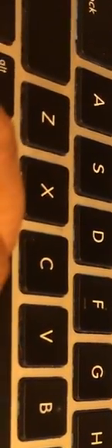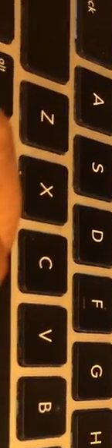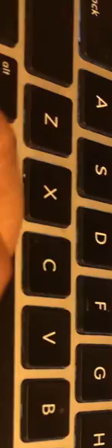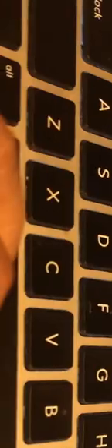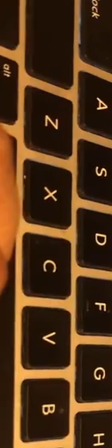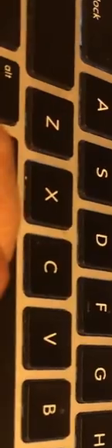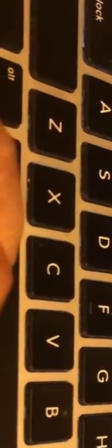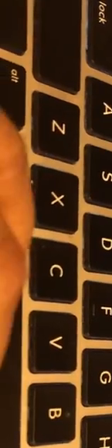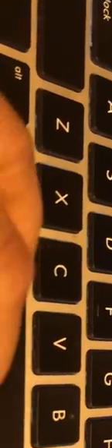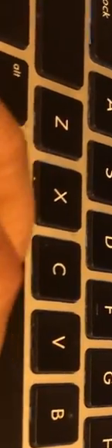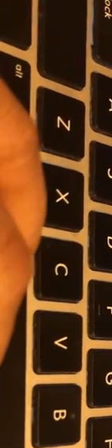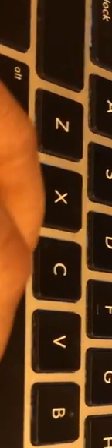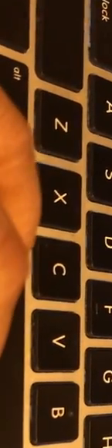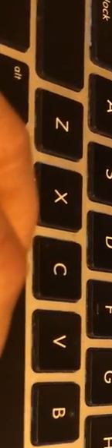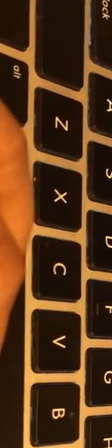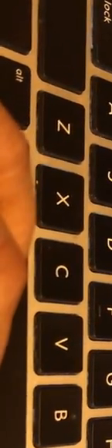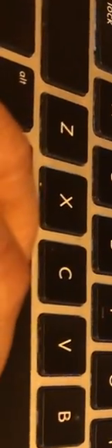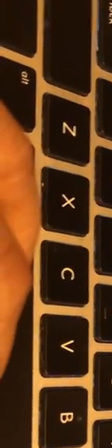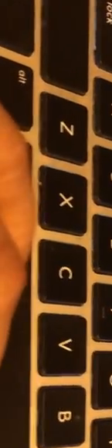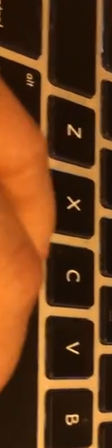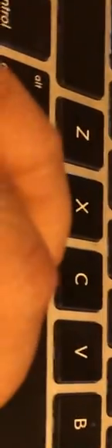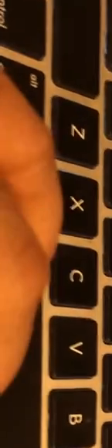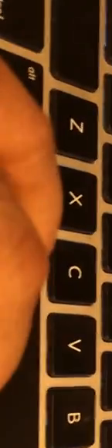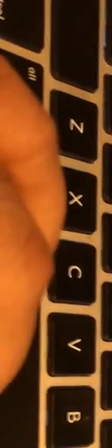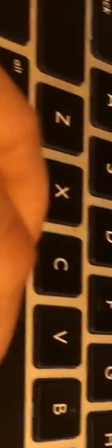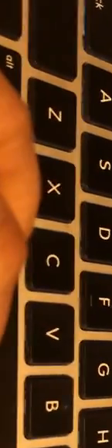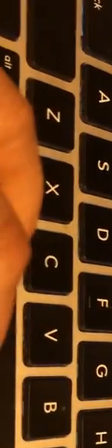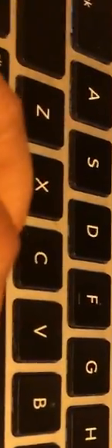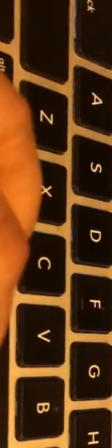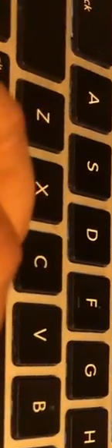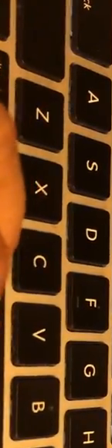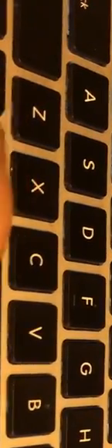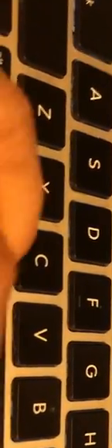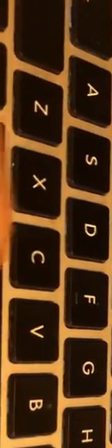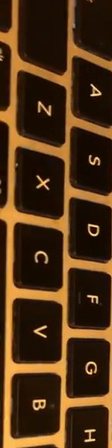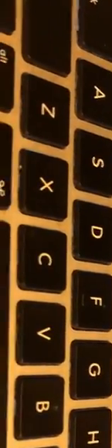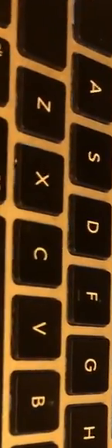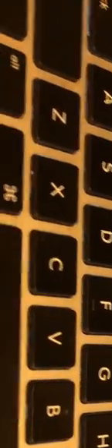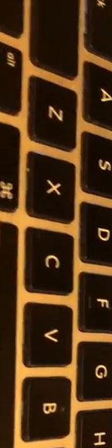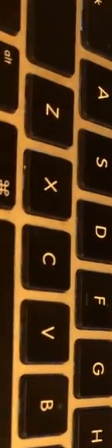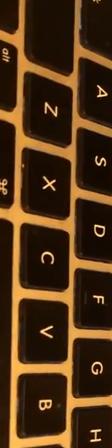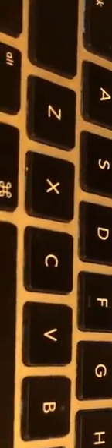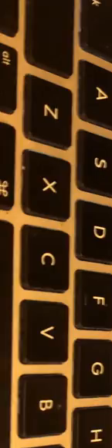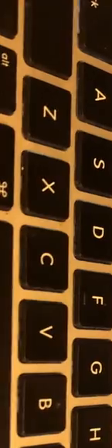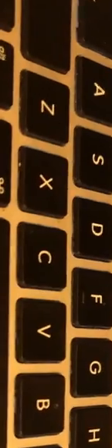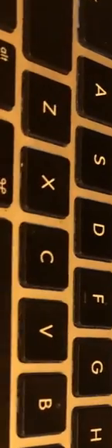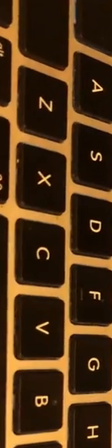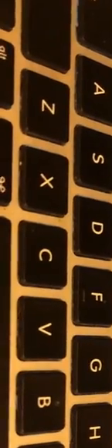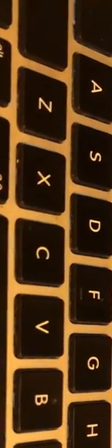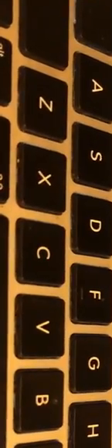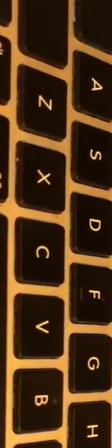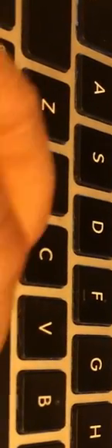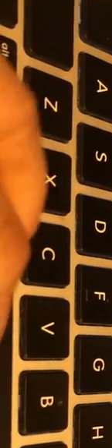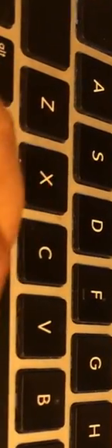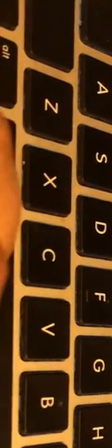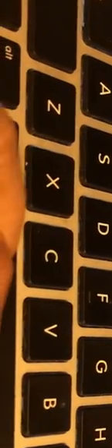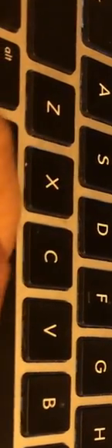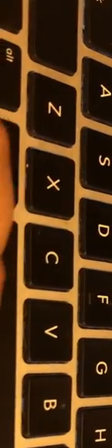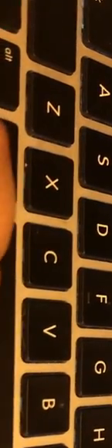detector function class, and then it's execute that. And ML detector is an async task, which I have defined it